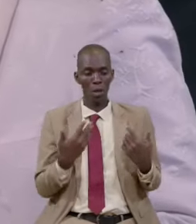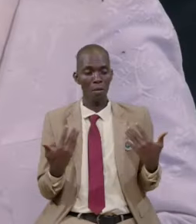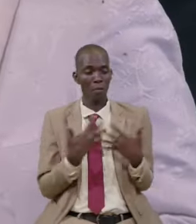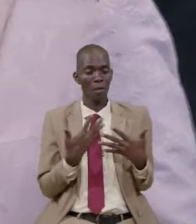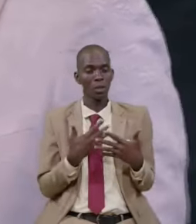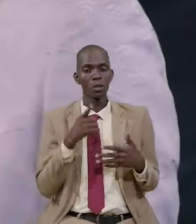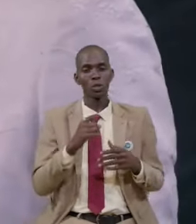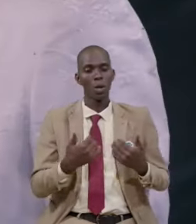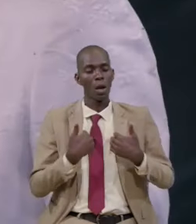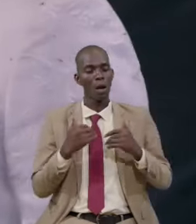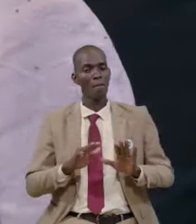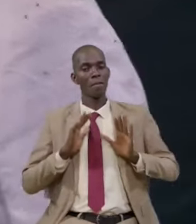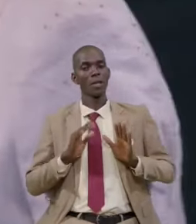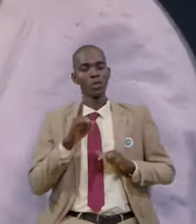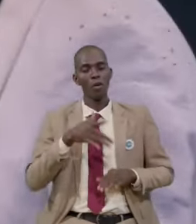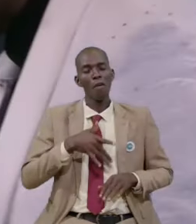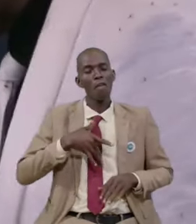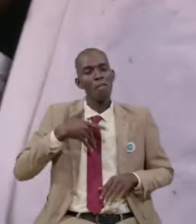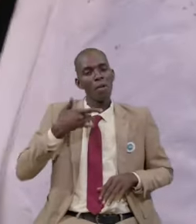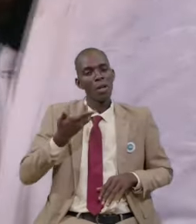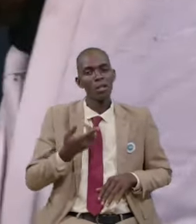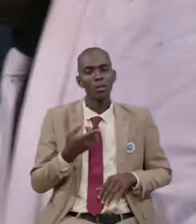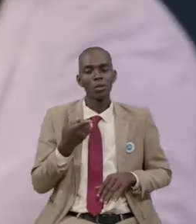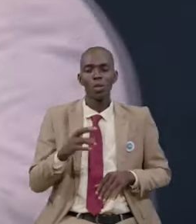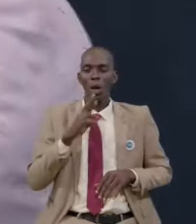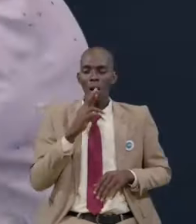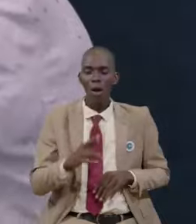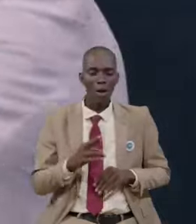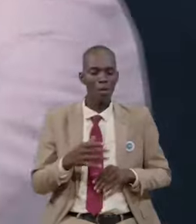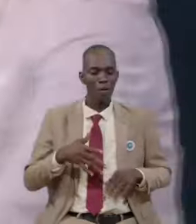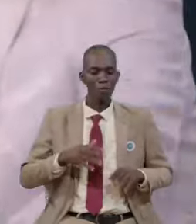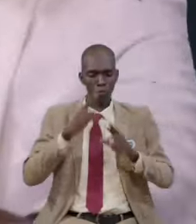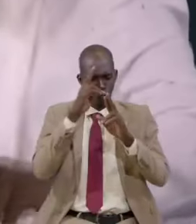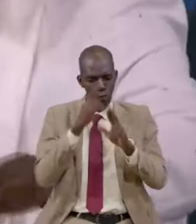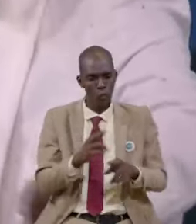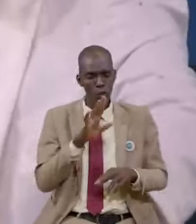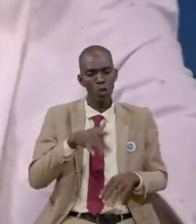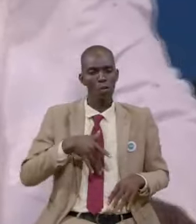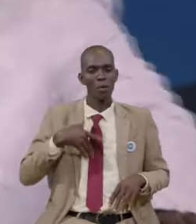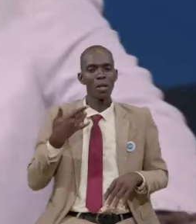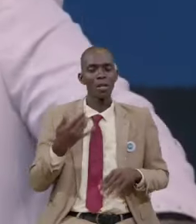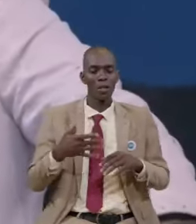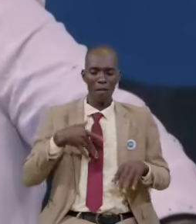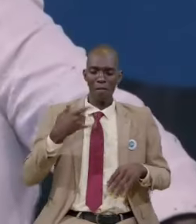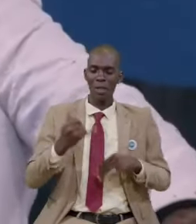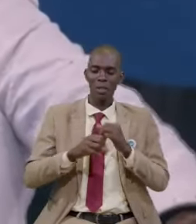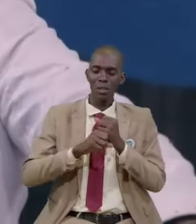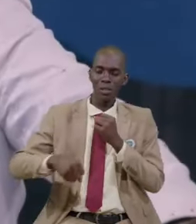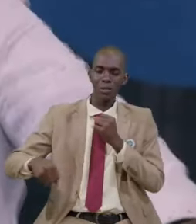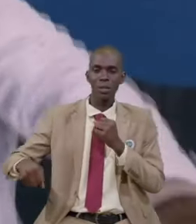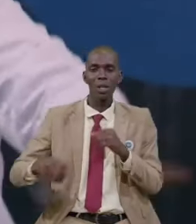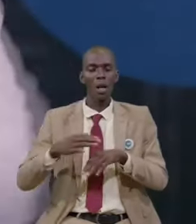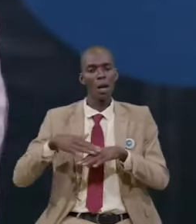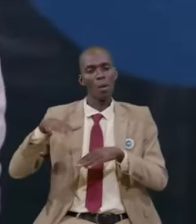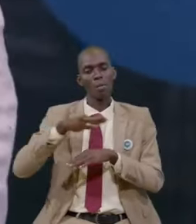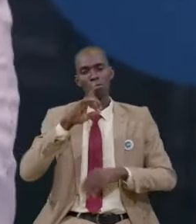feel. You're exalting your feeling exaggerated above reality.